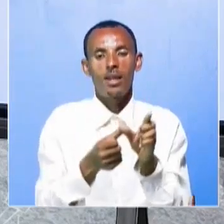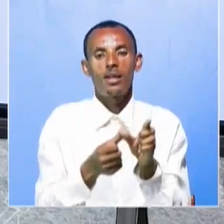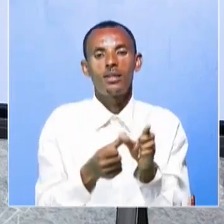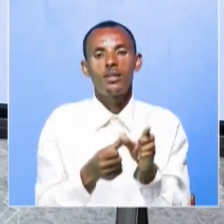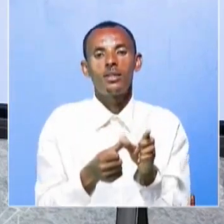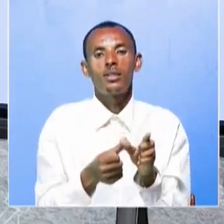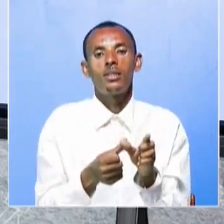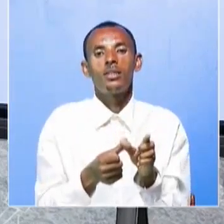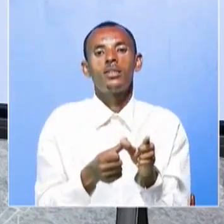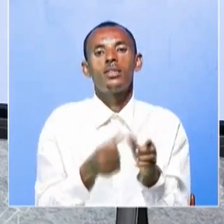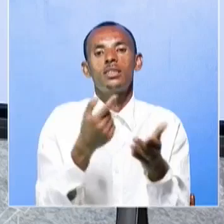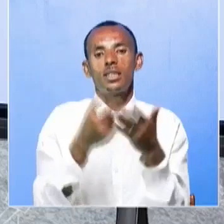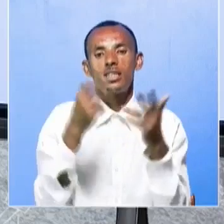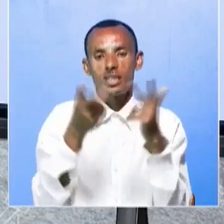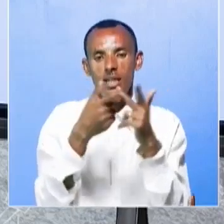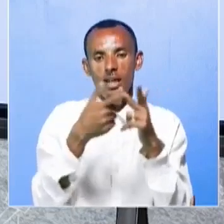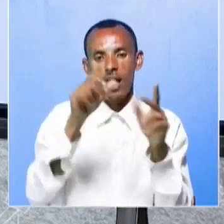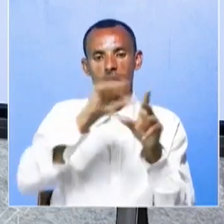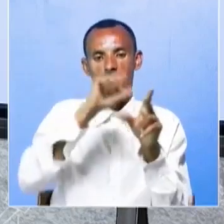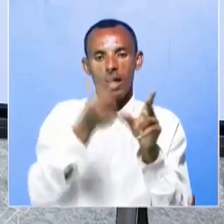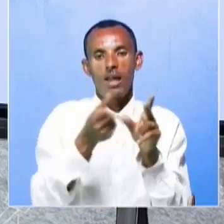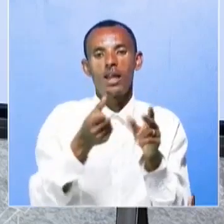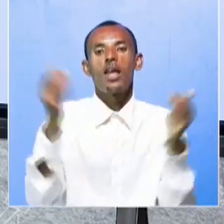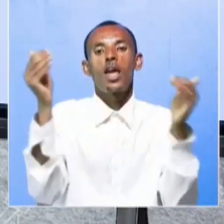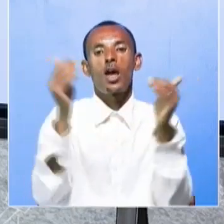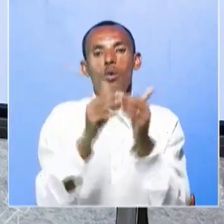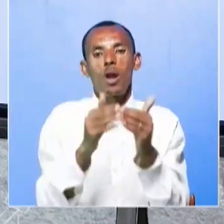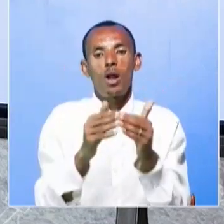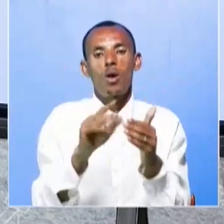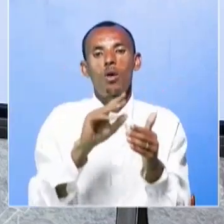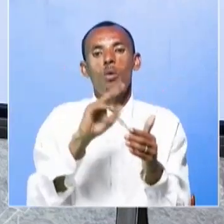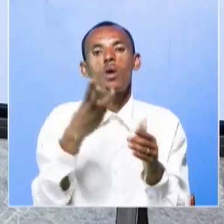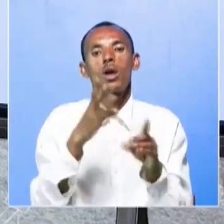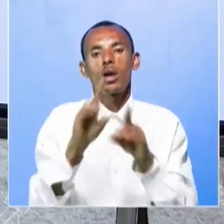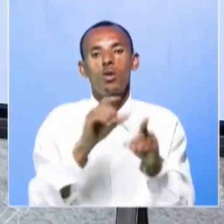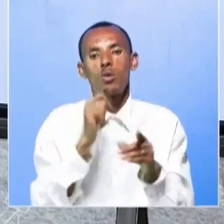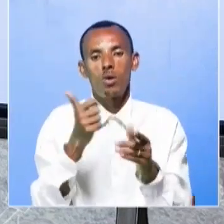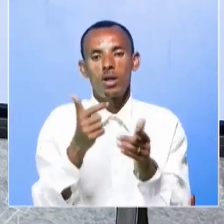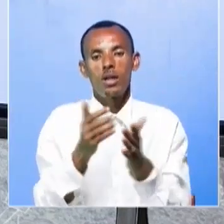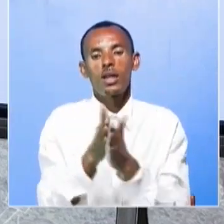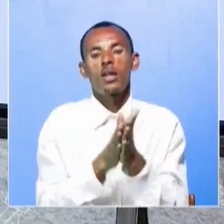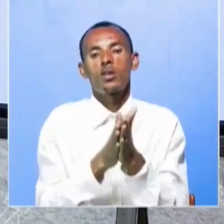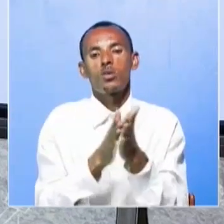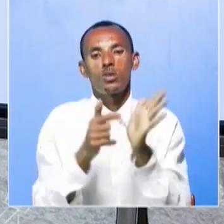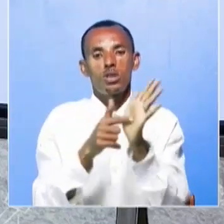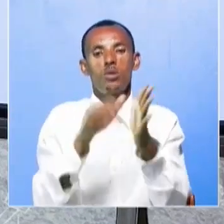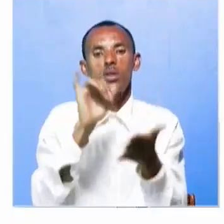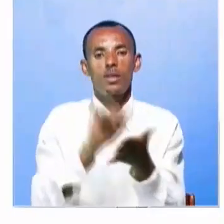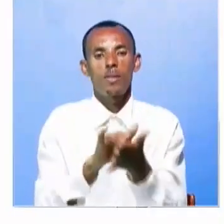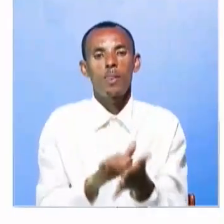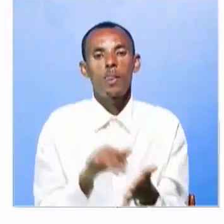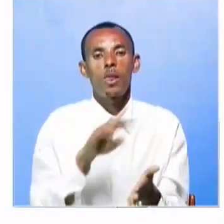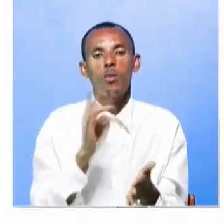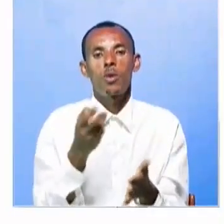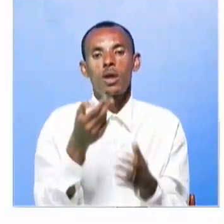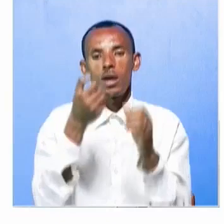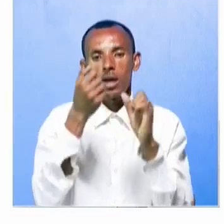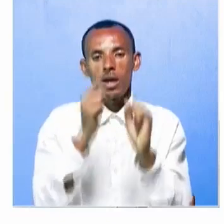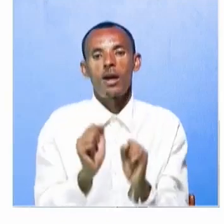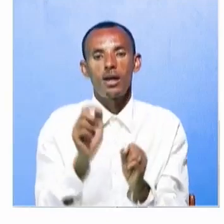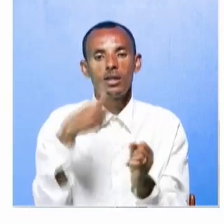default, their third angle will also be congruent, but we don't need to show that, right? So we can say